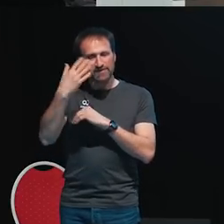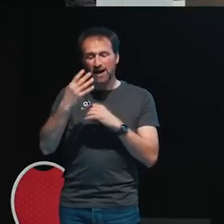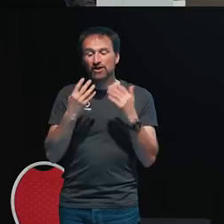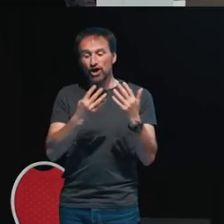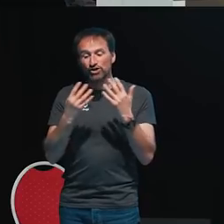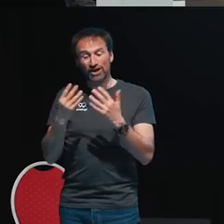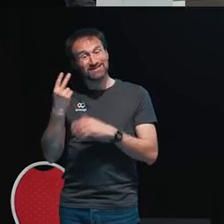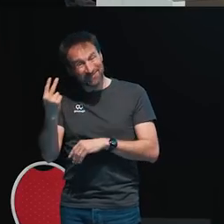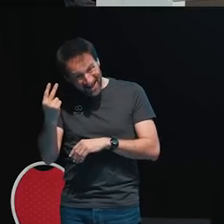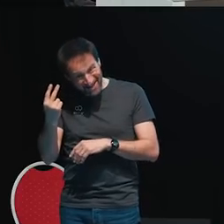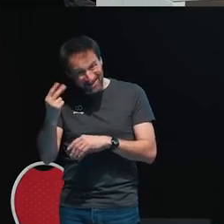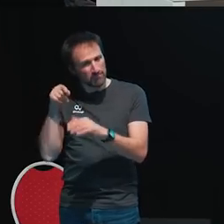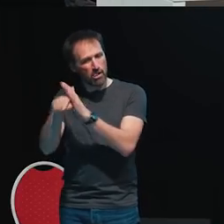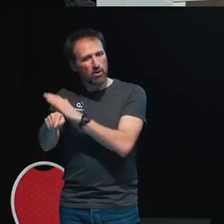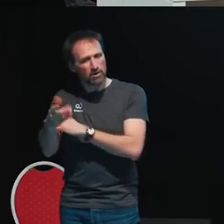992.